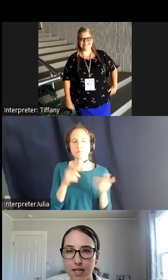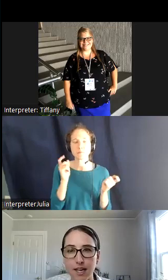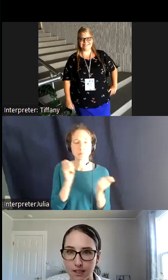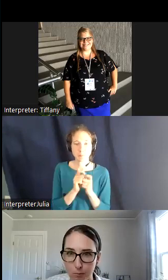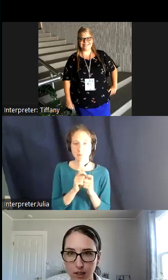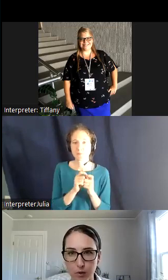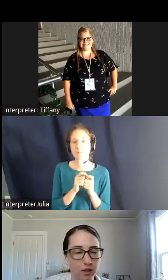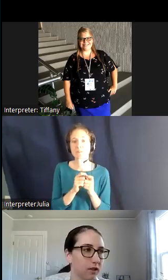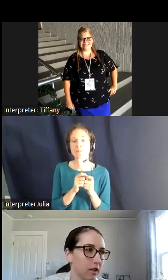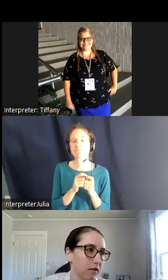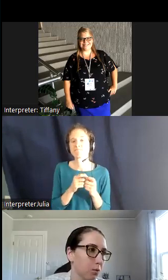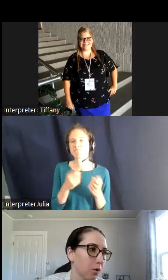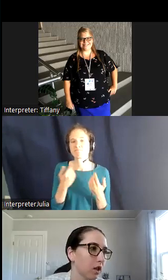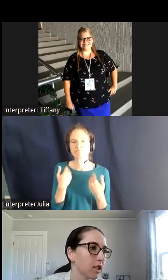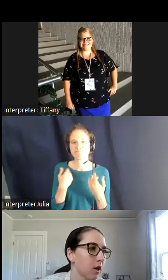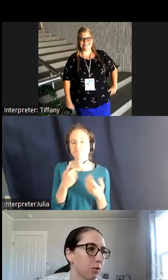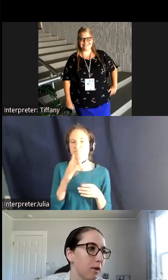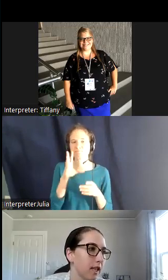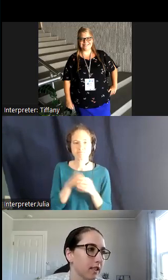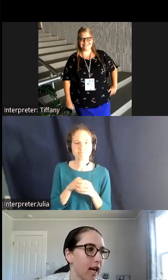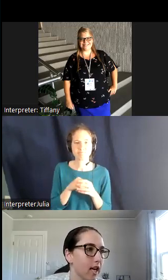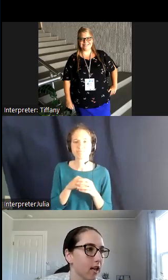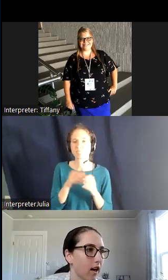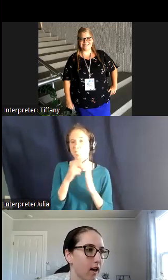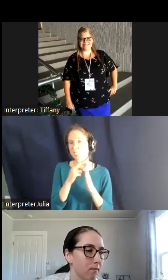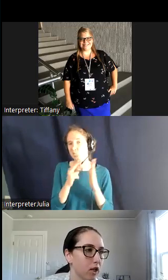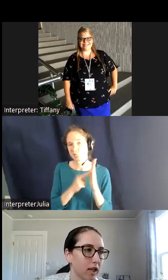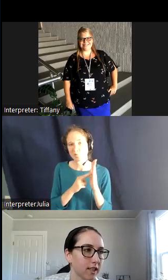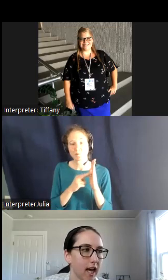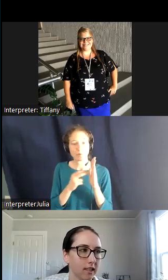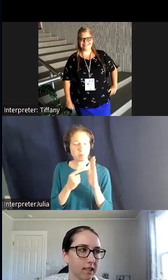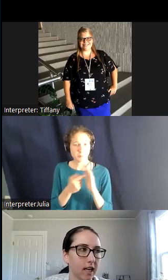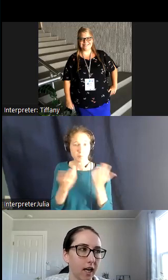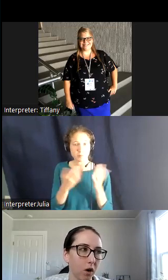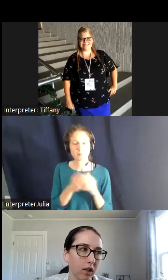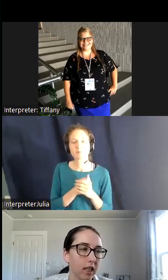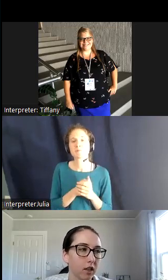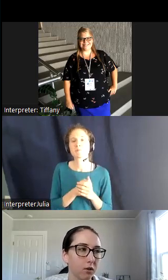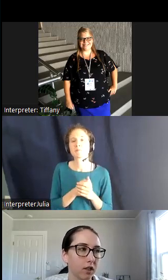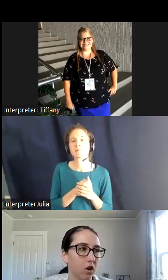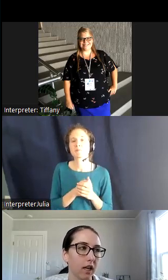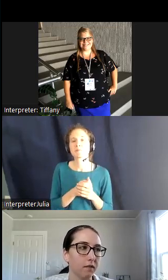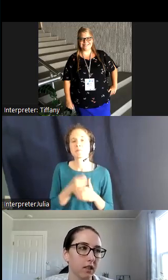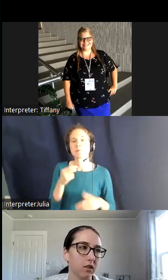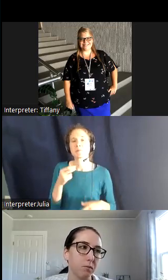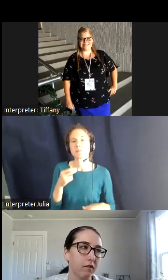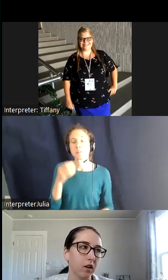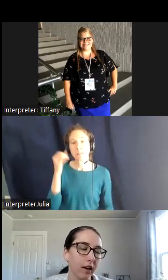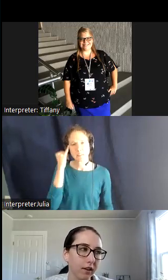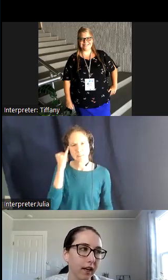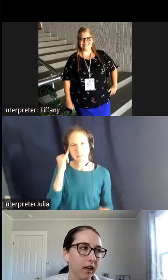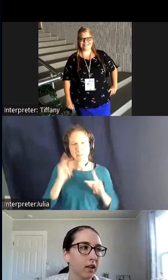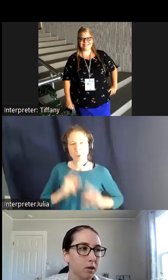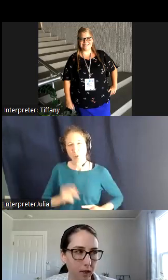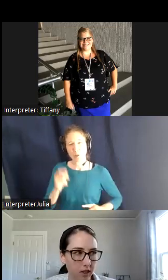and would be as applicable to those individuals would be things like addressing access to high quality acute and chronic physical and behavioral